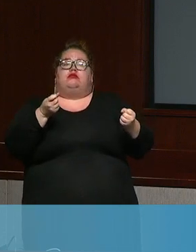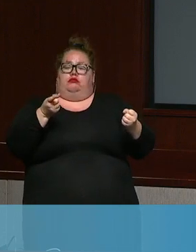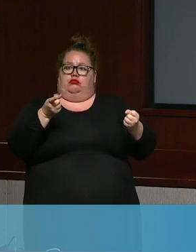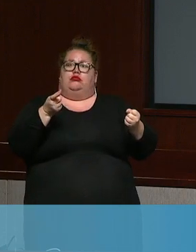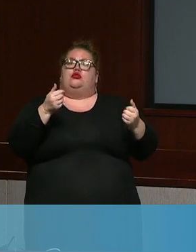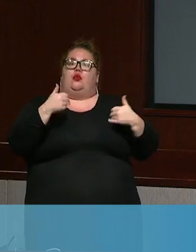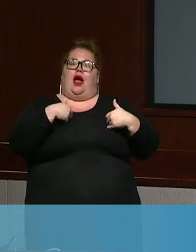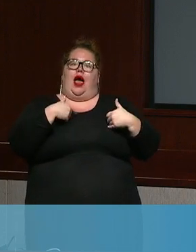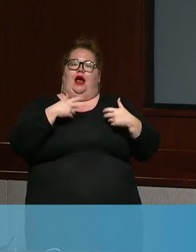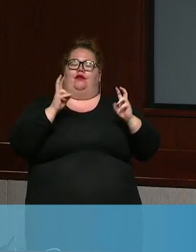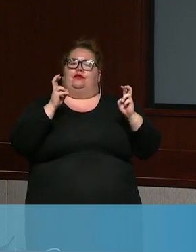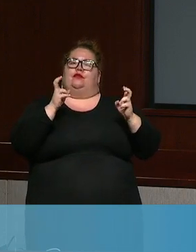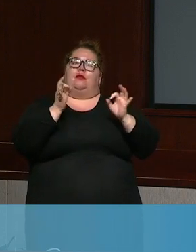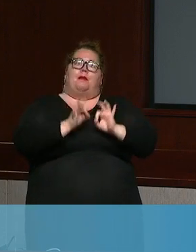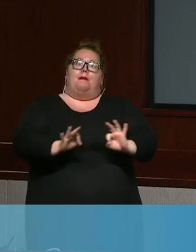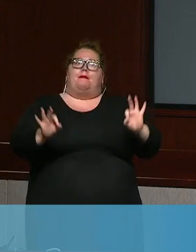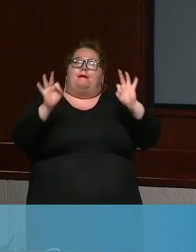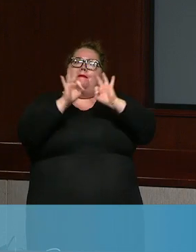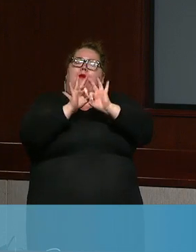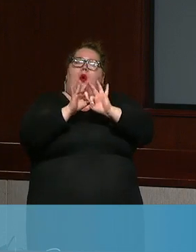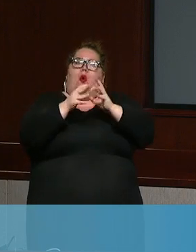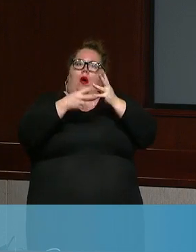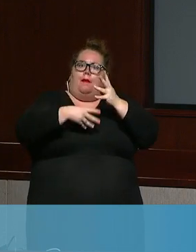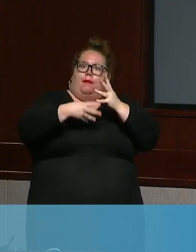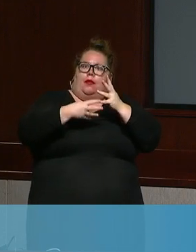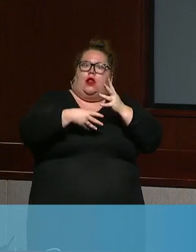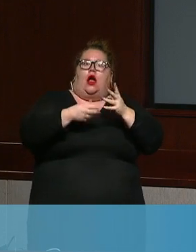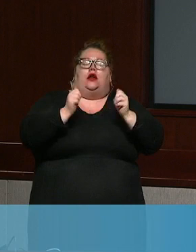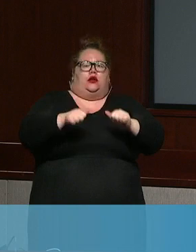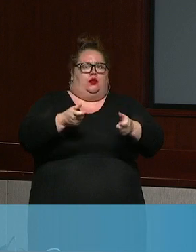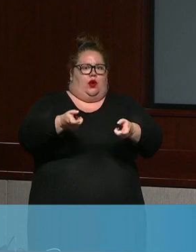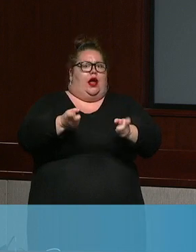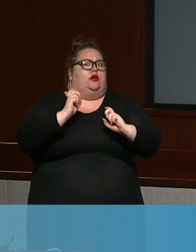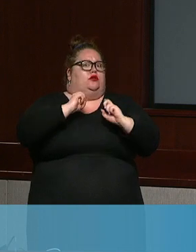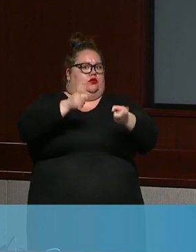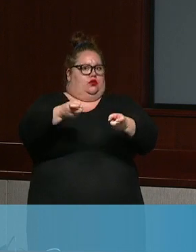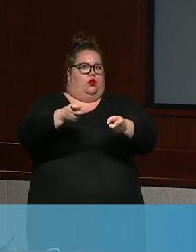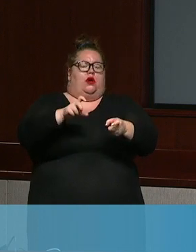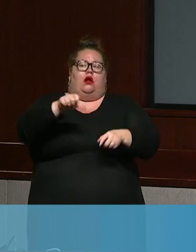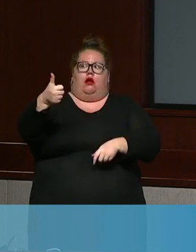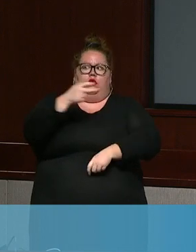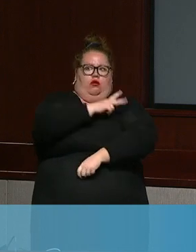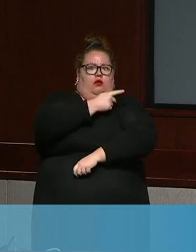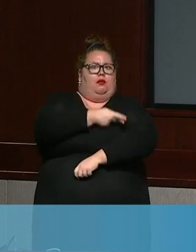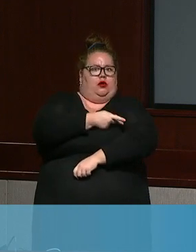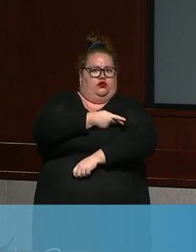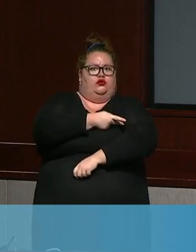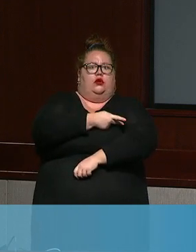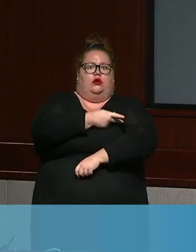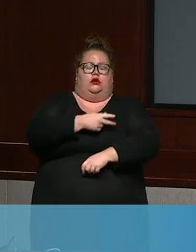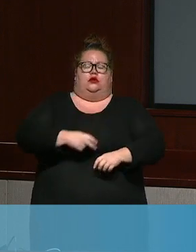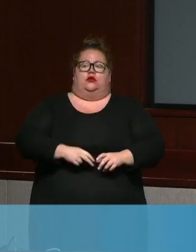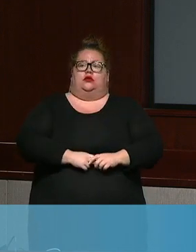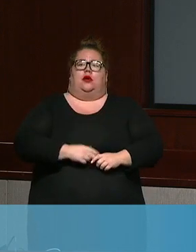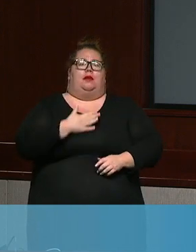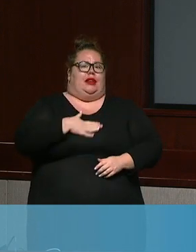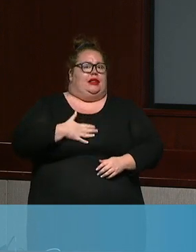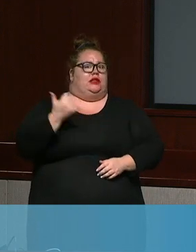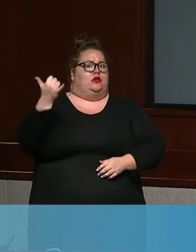are a COVID-19 recovered patient, if you're 14 days from symptoms, give us a call. Our number